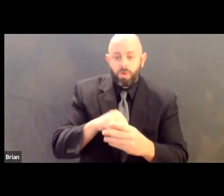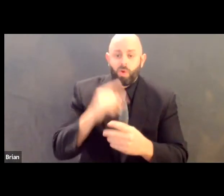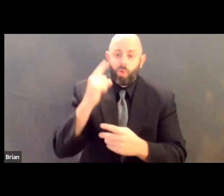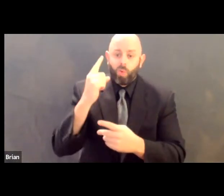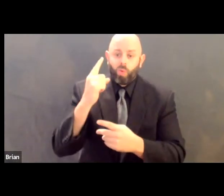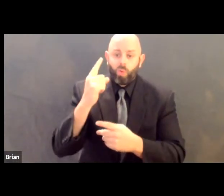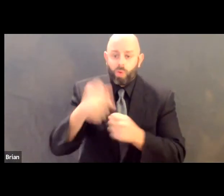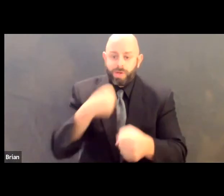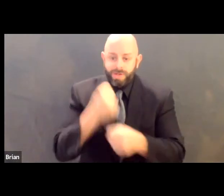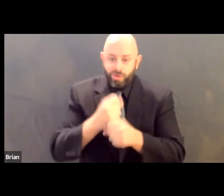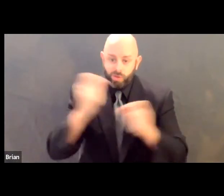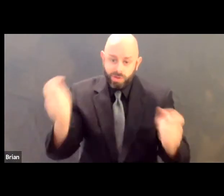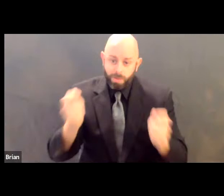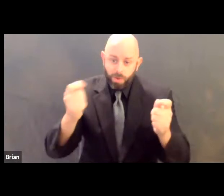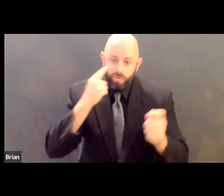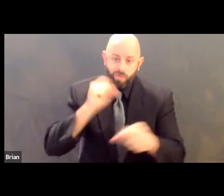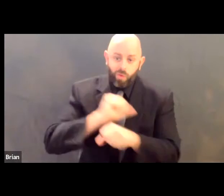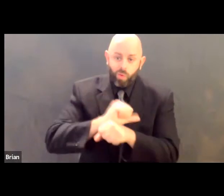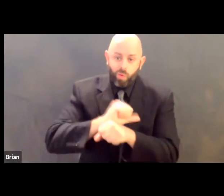celebration